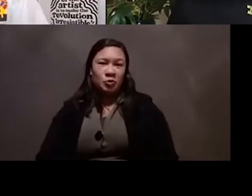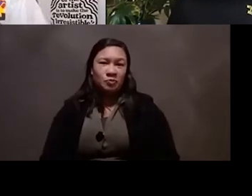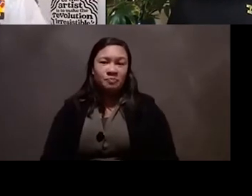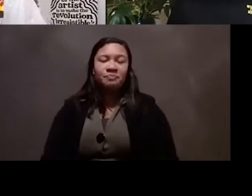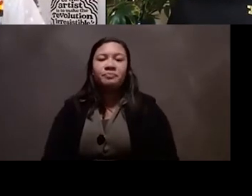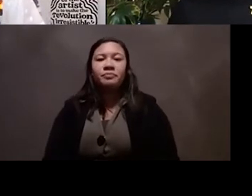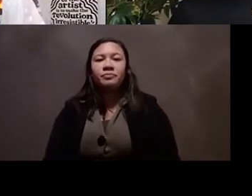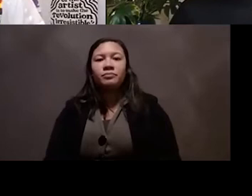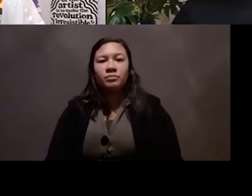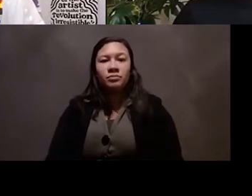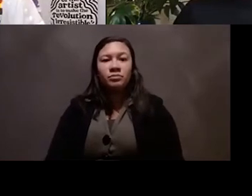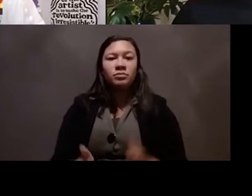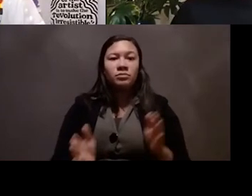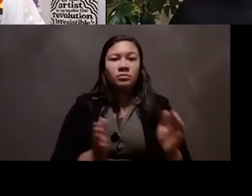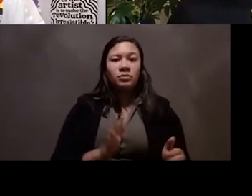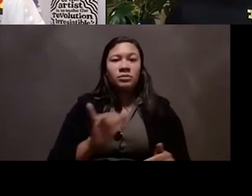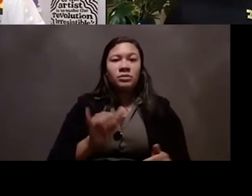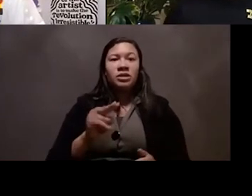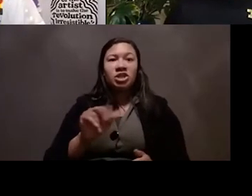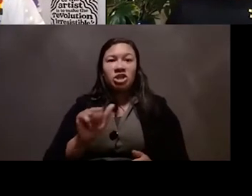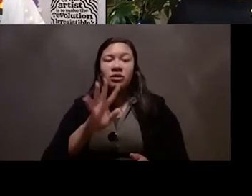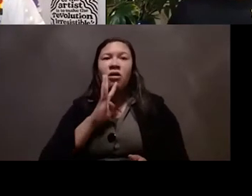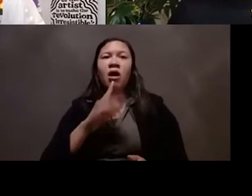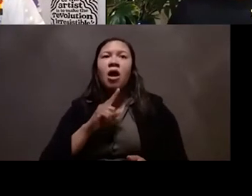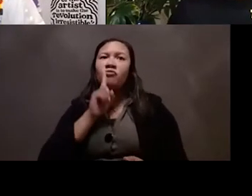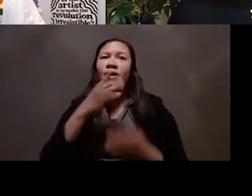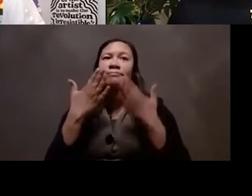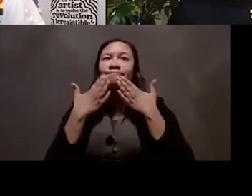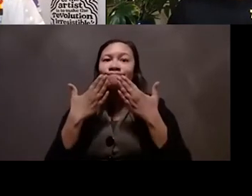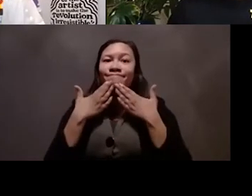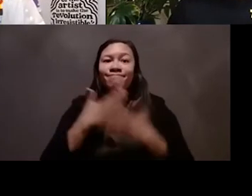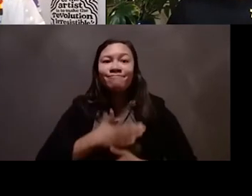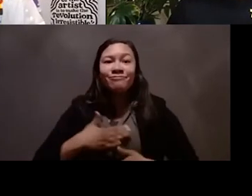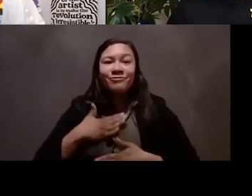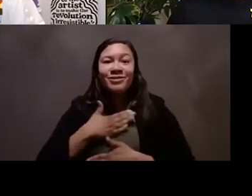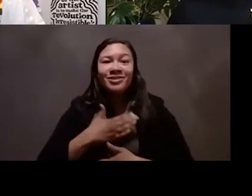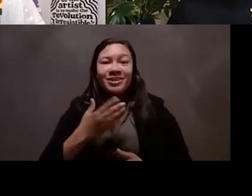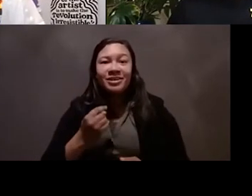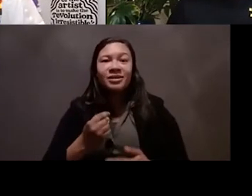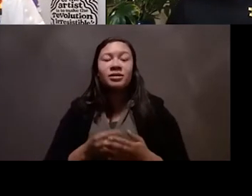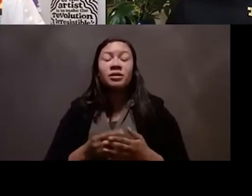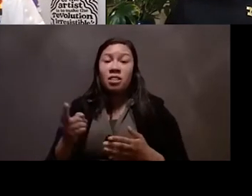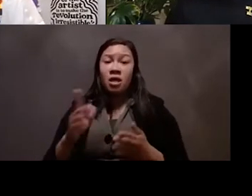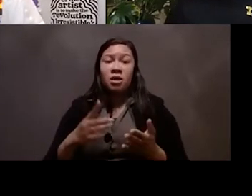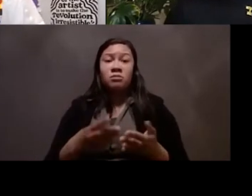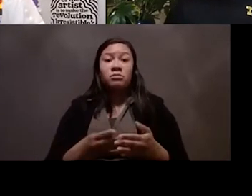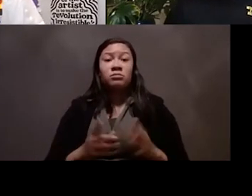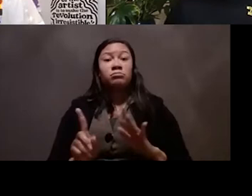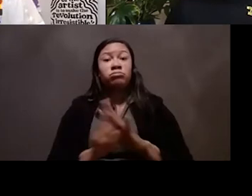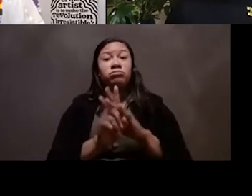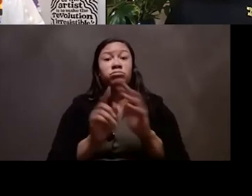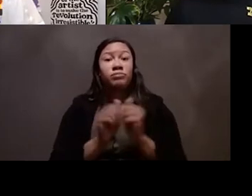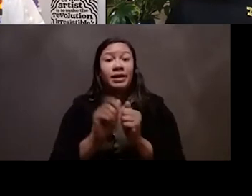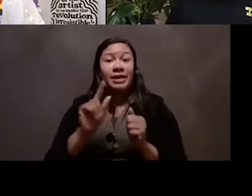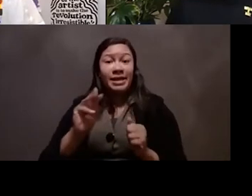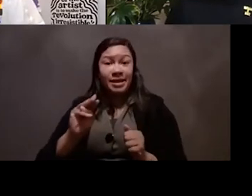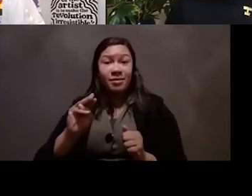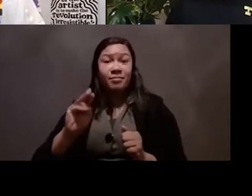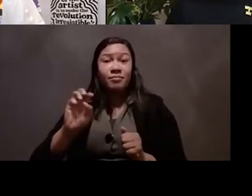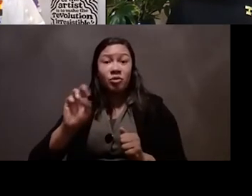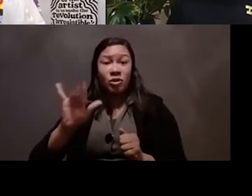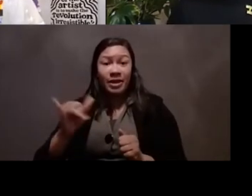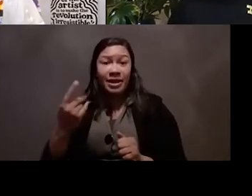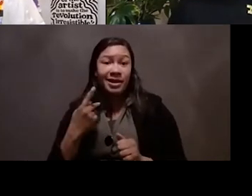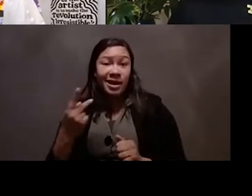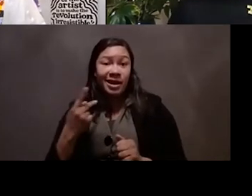Yeah, I really appreciate that. And I think that that's something that's come up, you know, with Kimberly and I too, as we worked on this book, you know, what's in the book, what's not